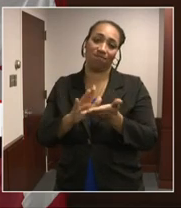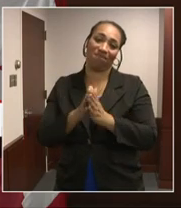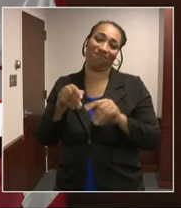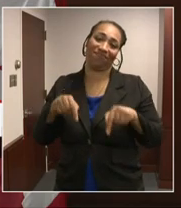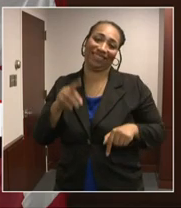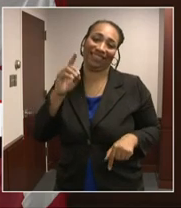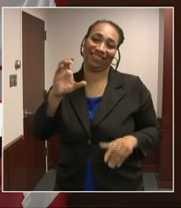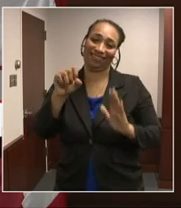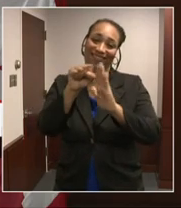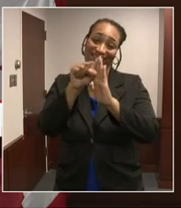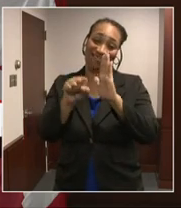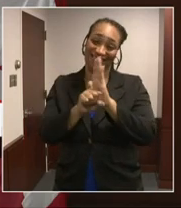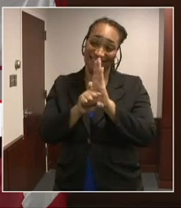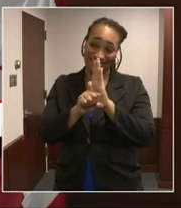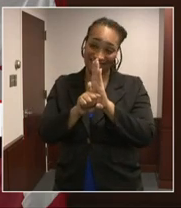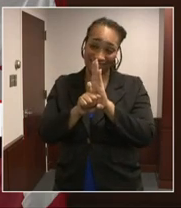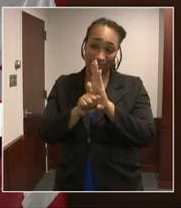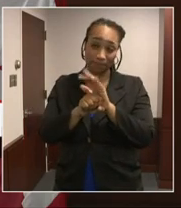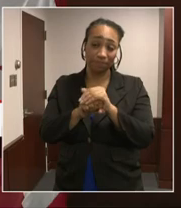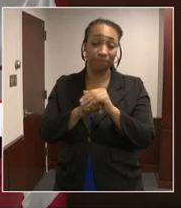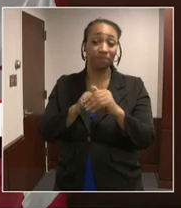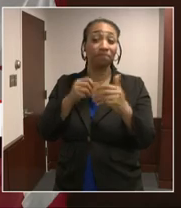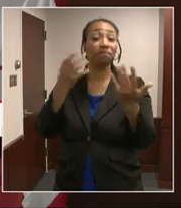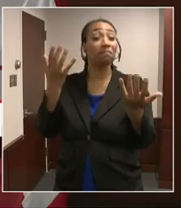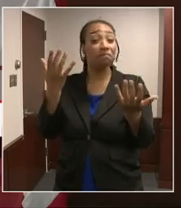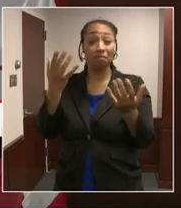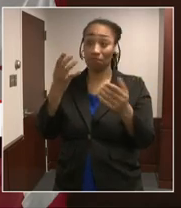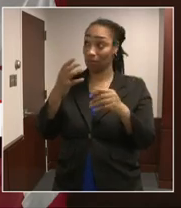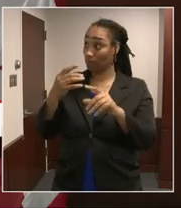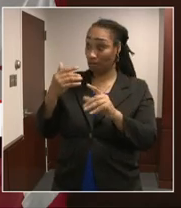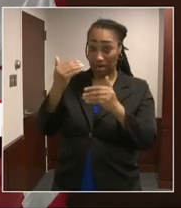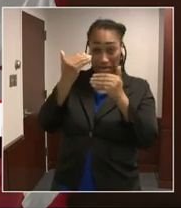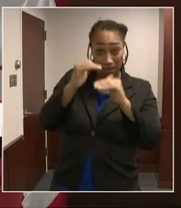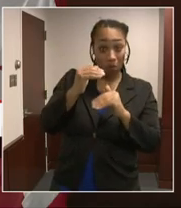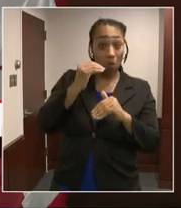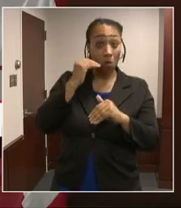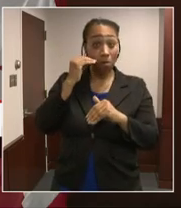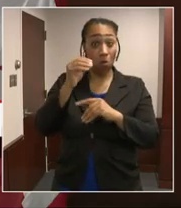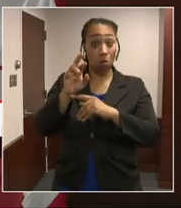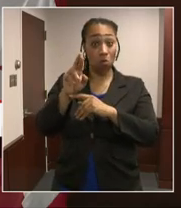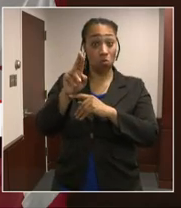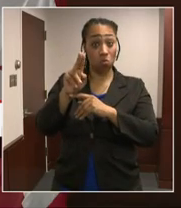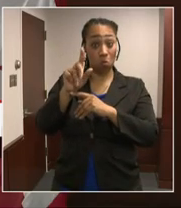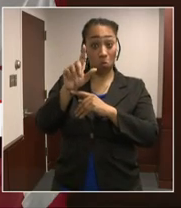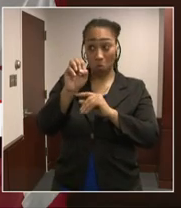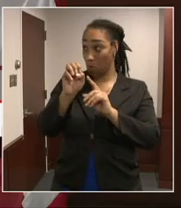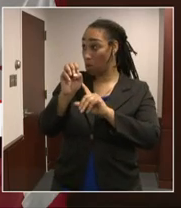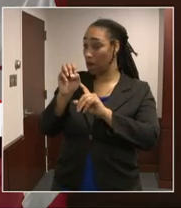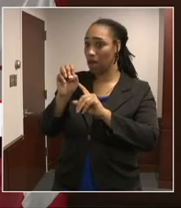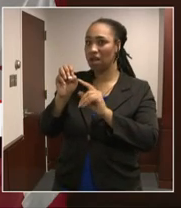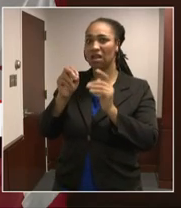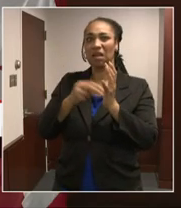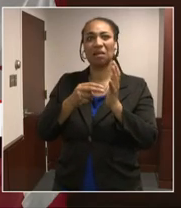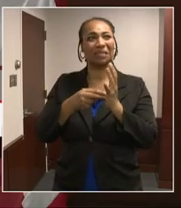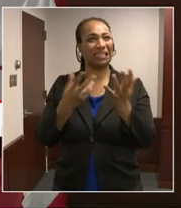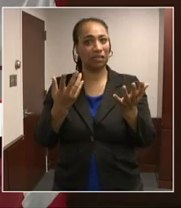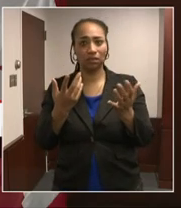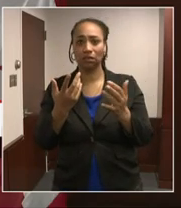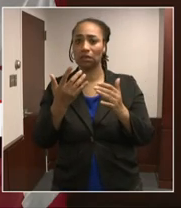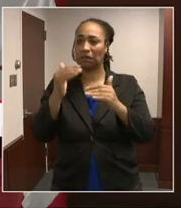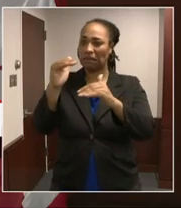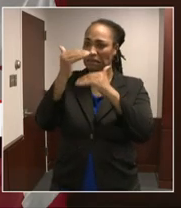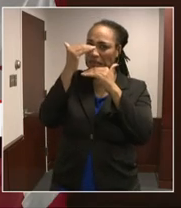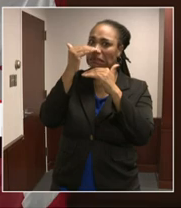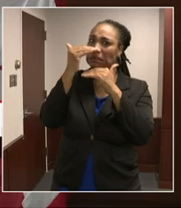in this city, yes, you have elected officials, but as long as we have limited home rule, we're always vulnerable to the whims